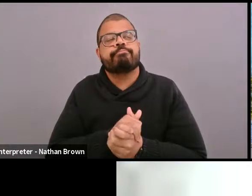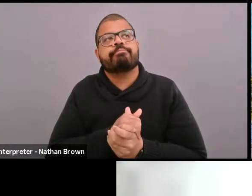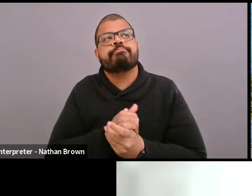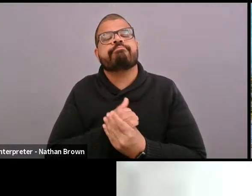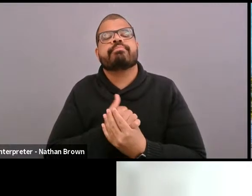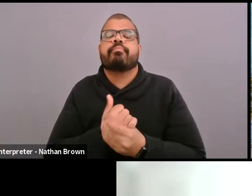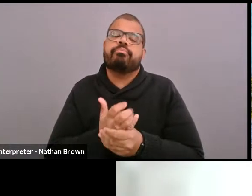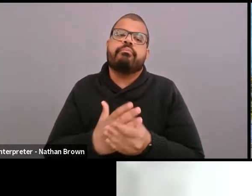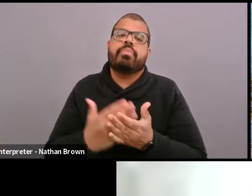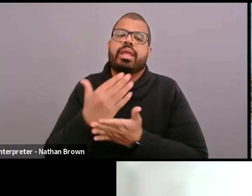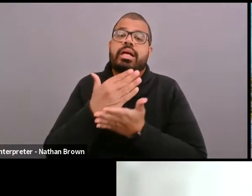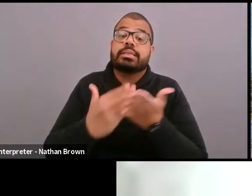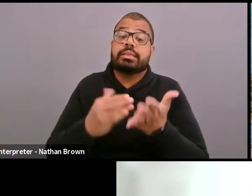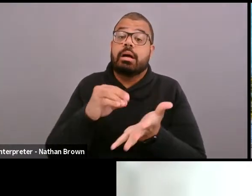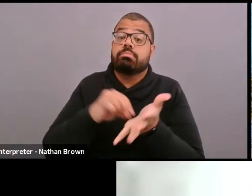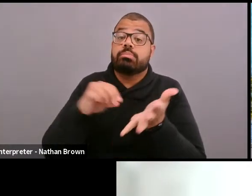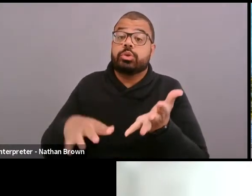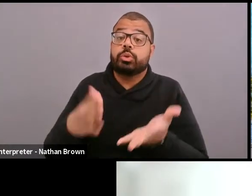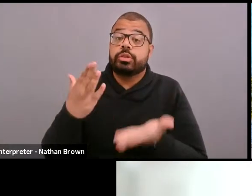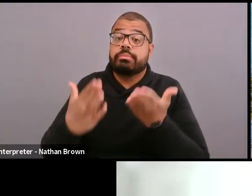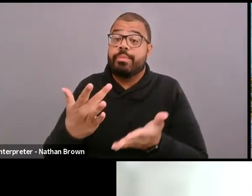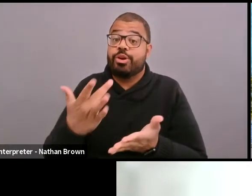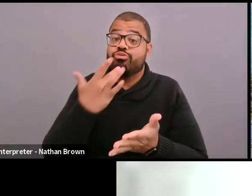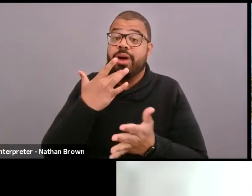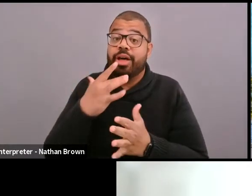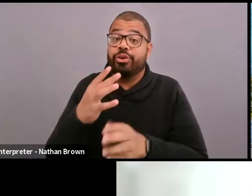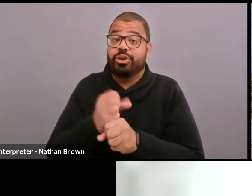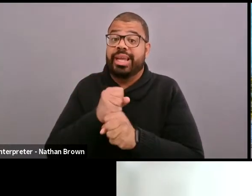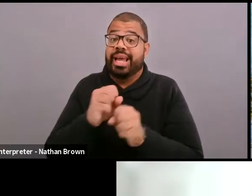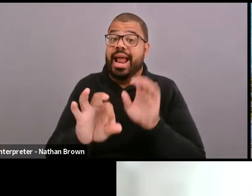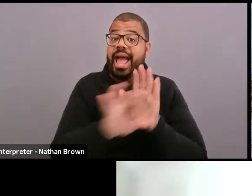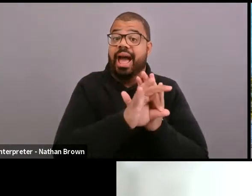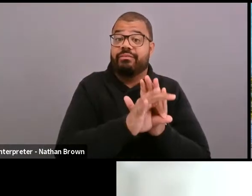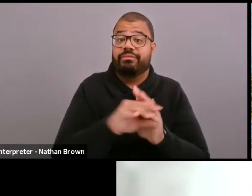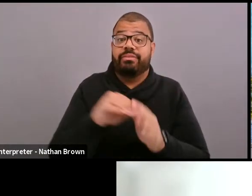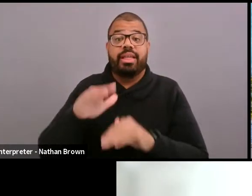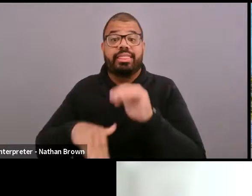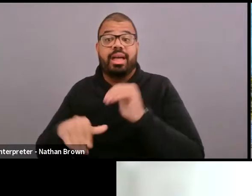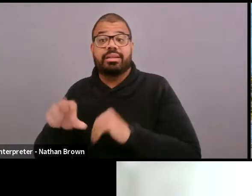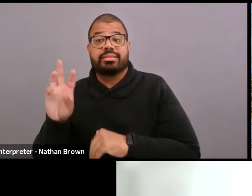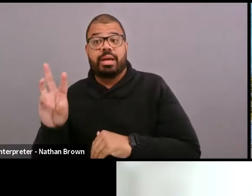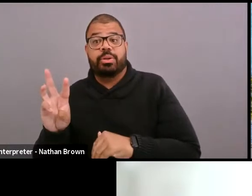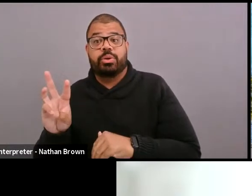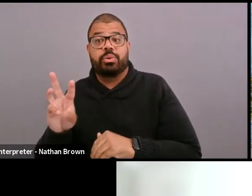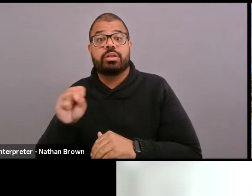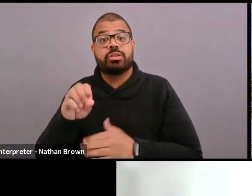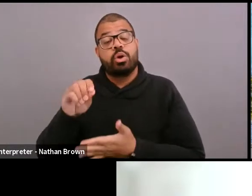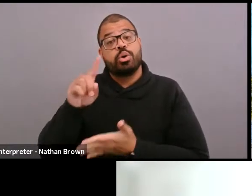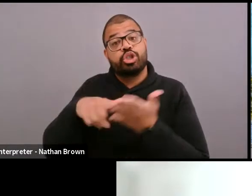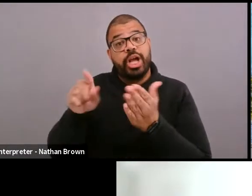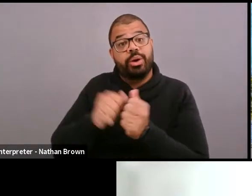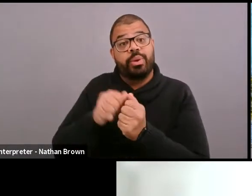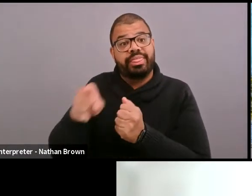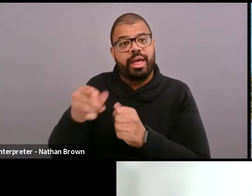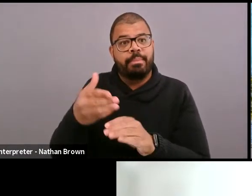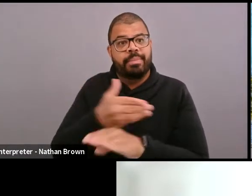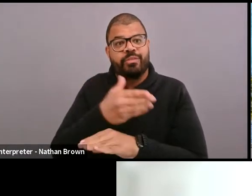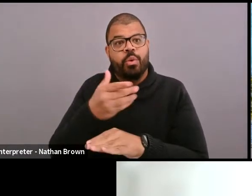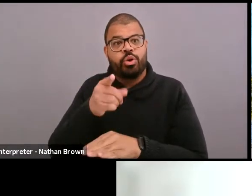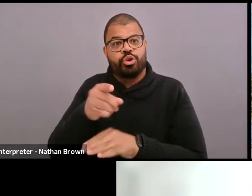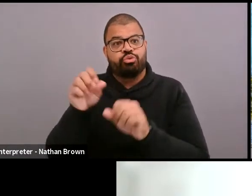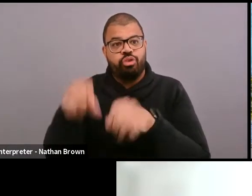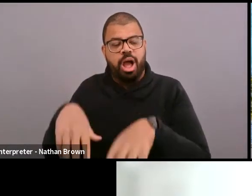some students might rather have an F than a W. So check with the student before you drop them. But then we